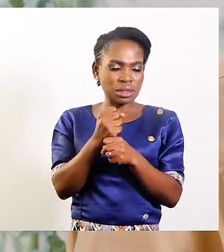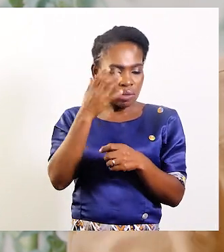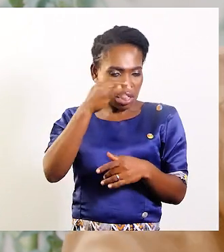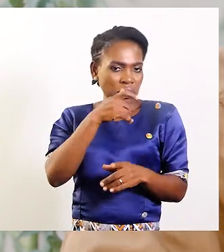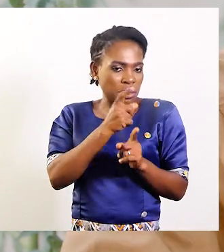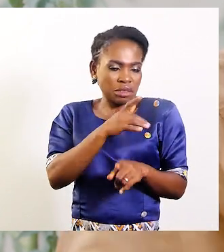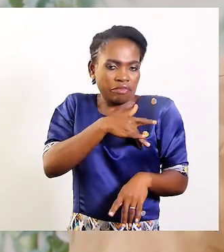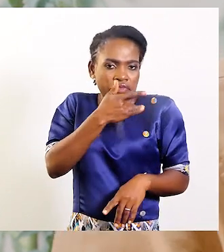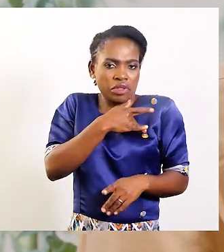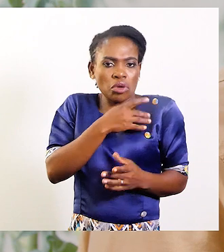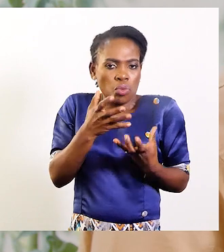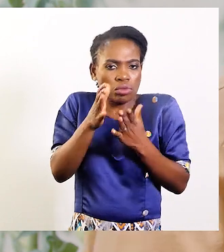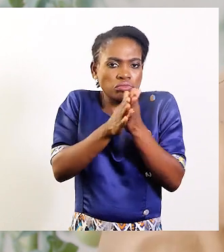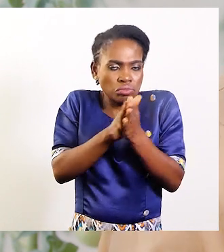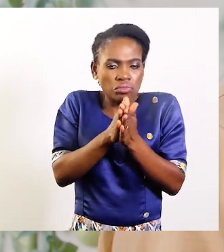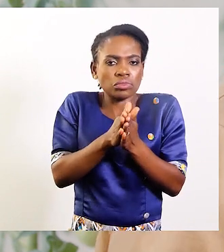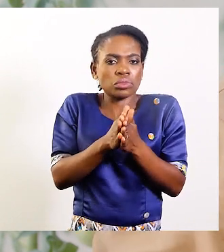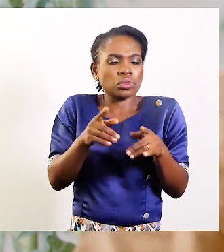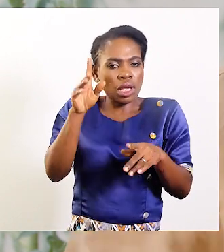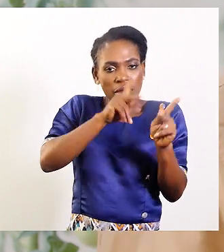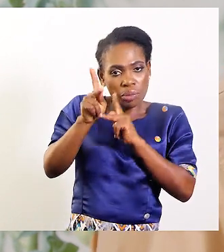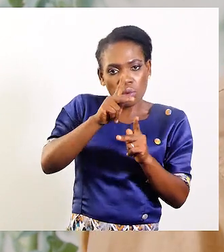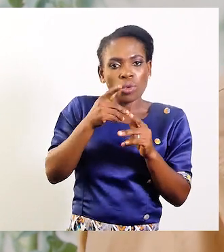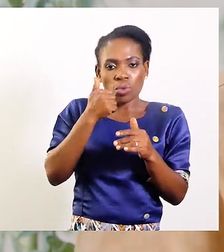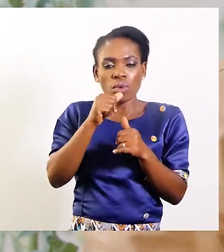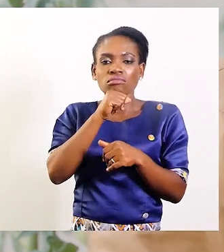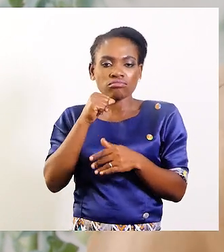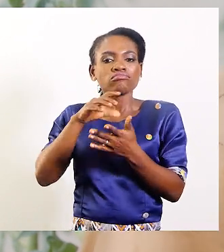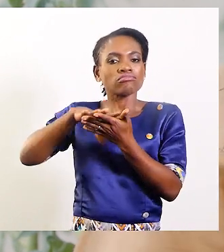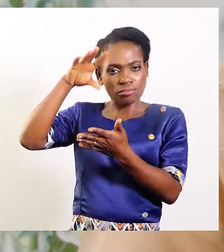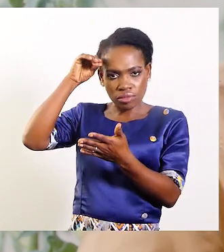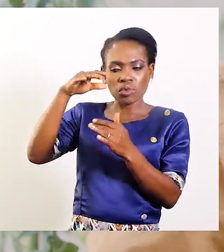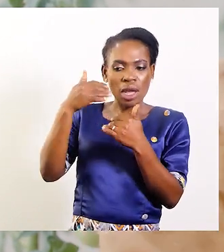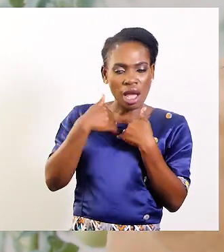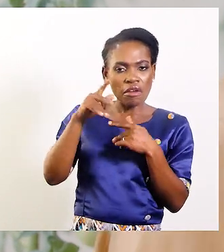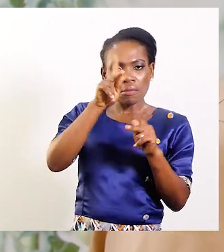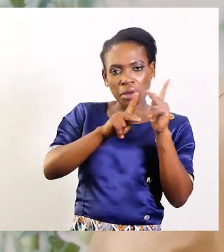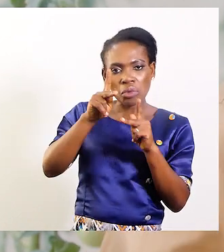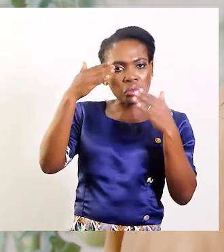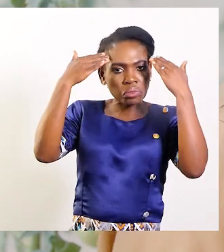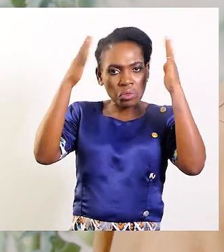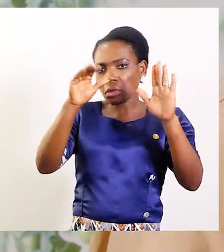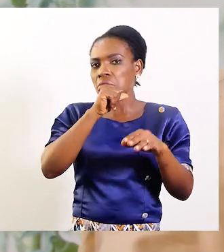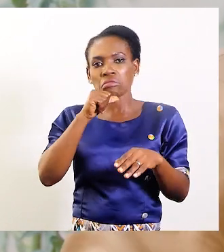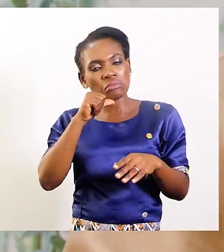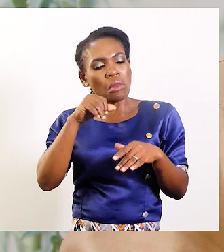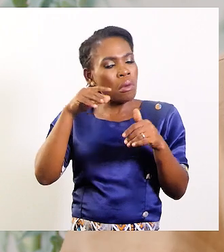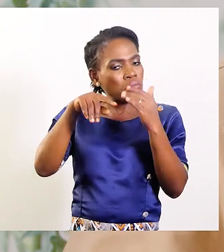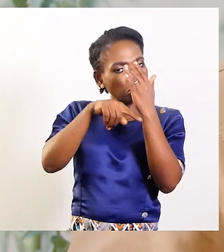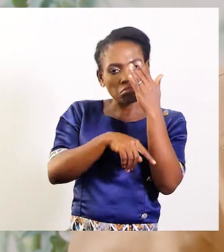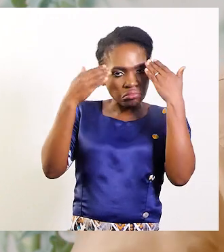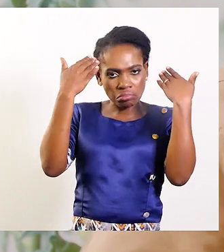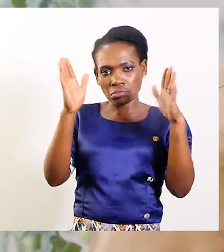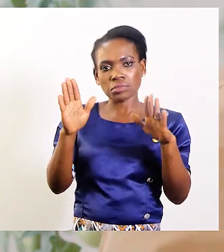it. So it's kind of cuts across. You have people who have the Agric background. You have people who don't have the Agric background. Even for the